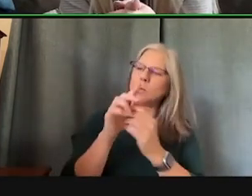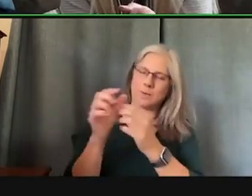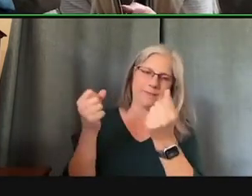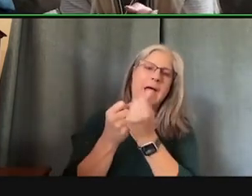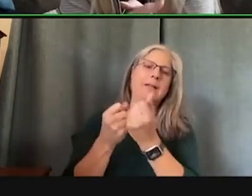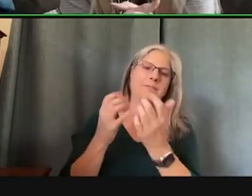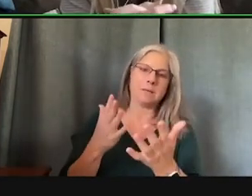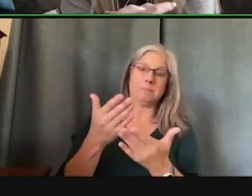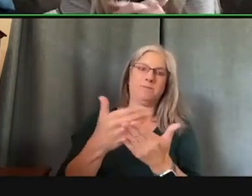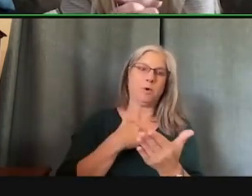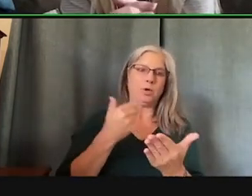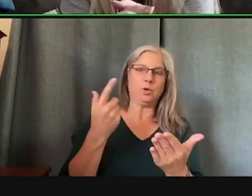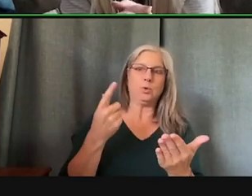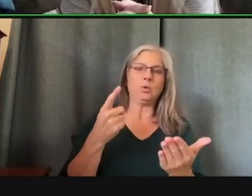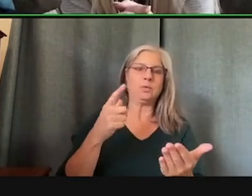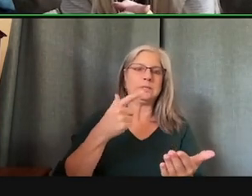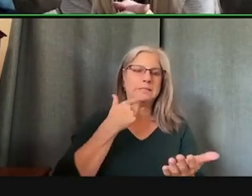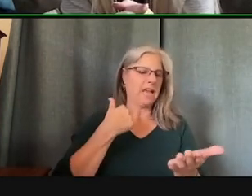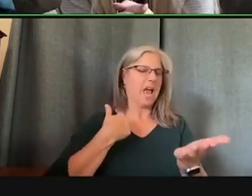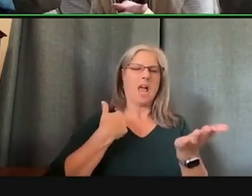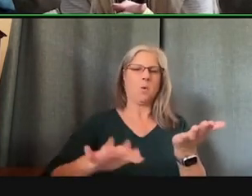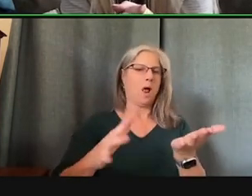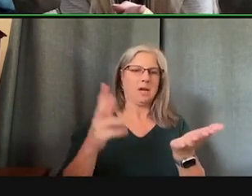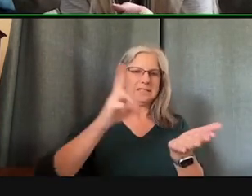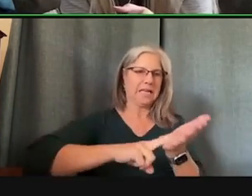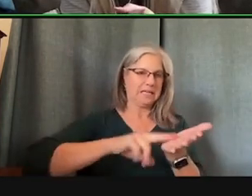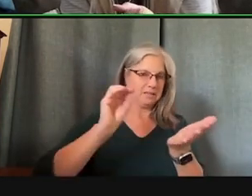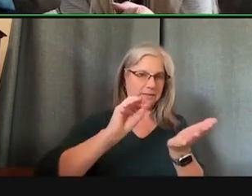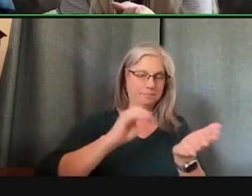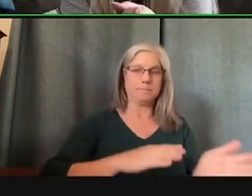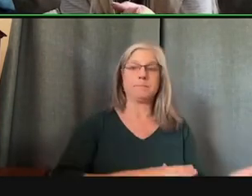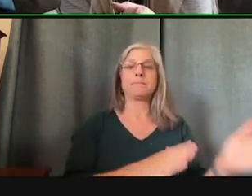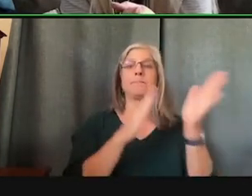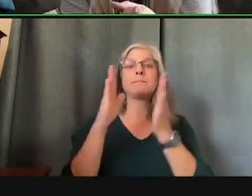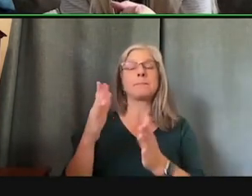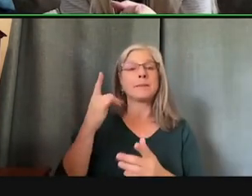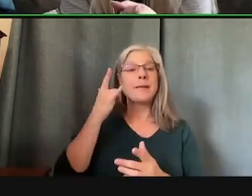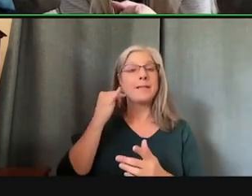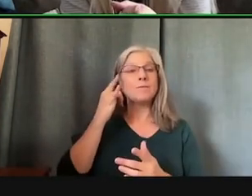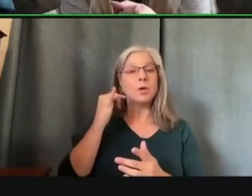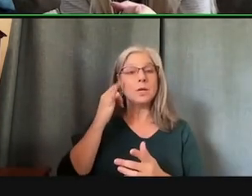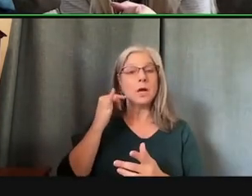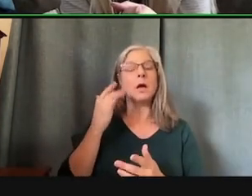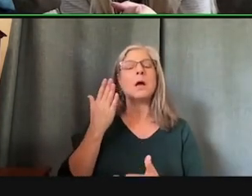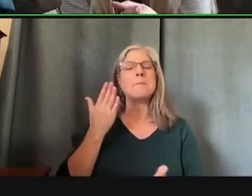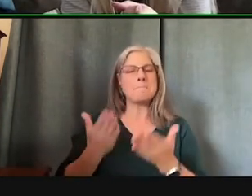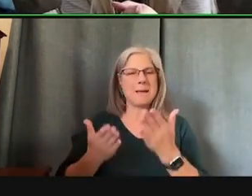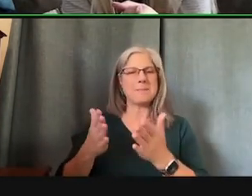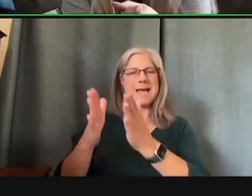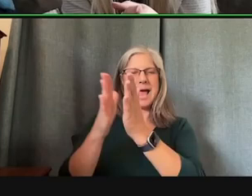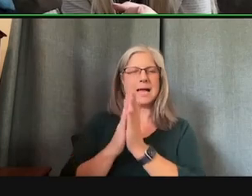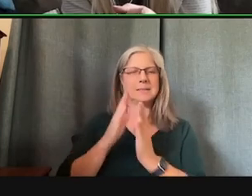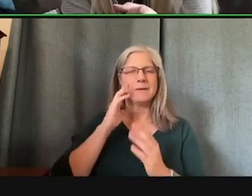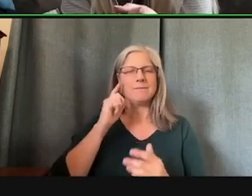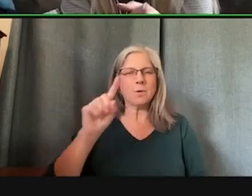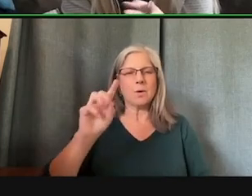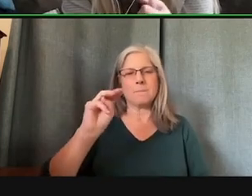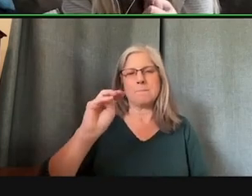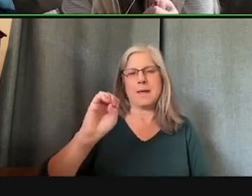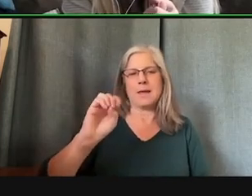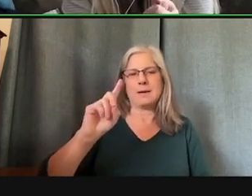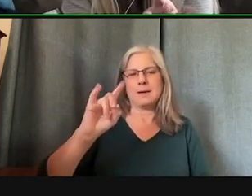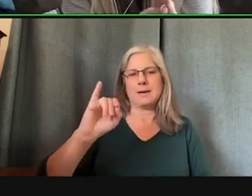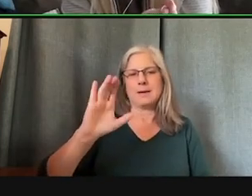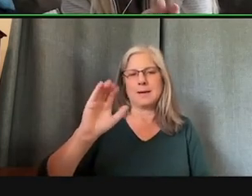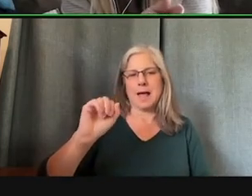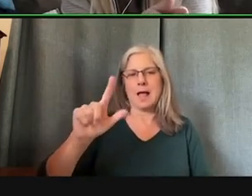that way. In California, the IEP will also maybe ask for your consent for Medi-Cal reimbursement.